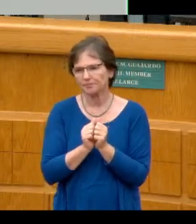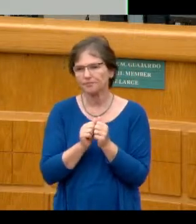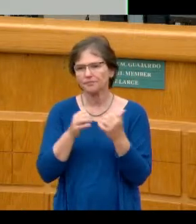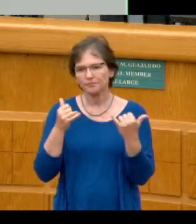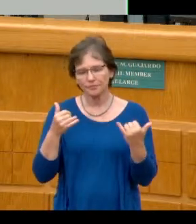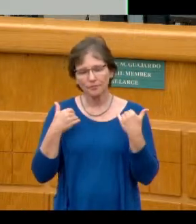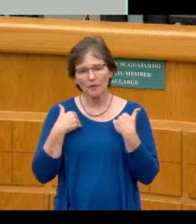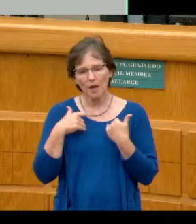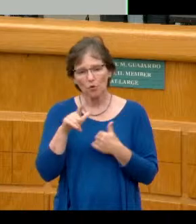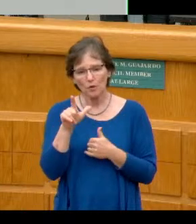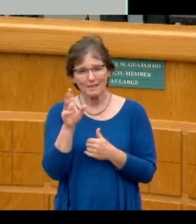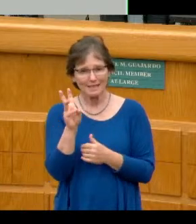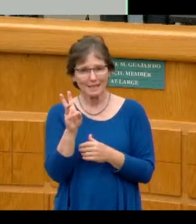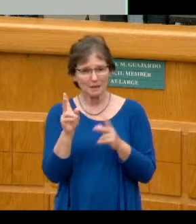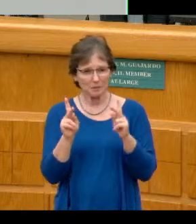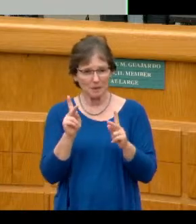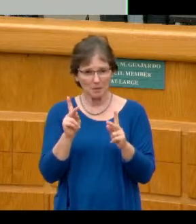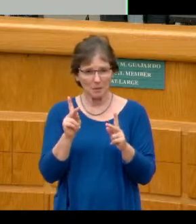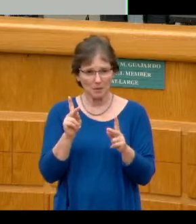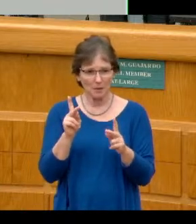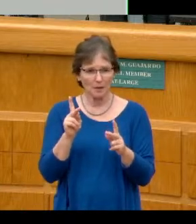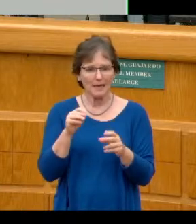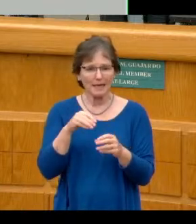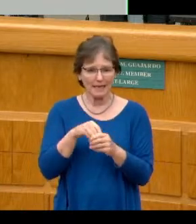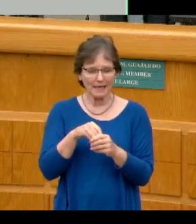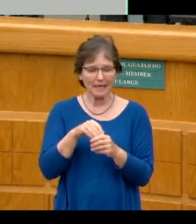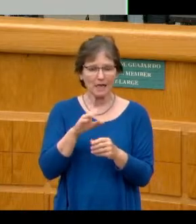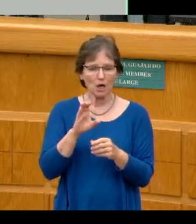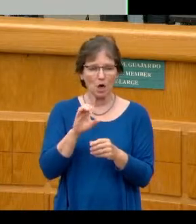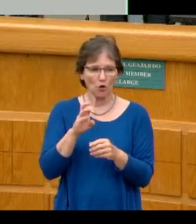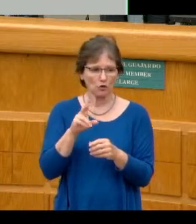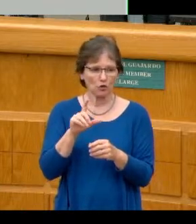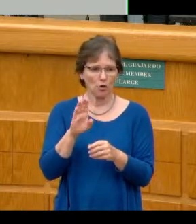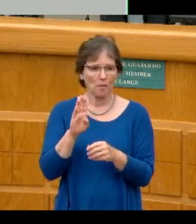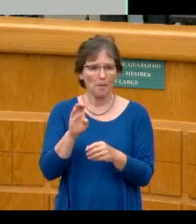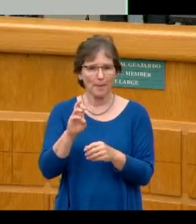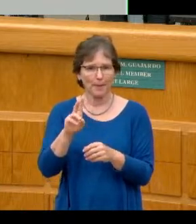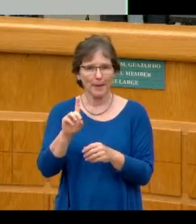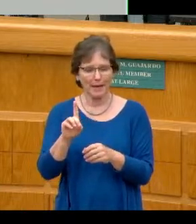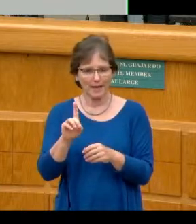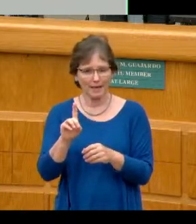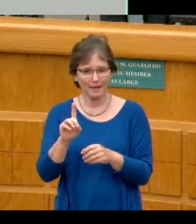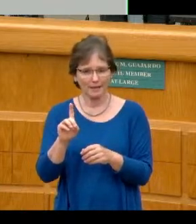out to a restaurant, when you're going to a big box store. Don't hang around longer than you have